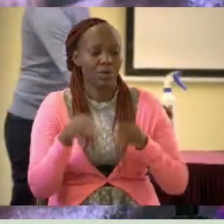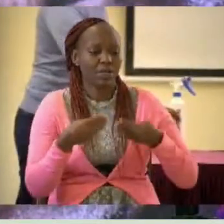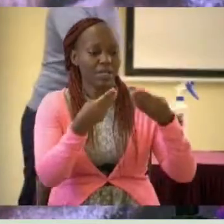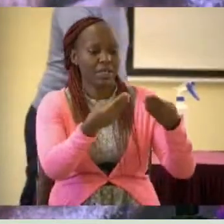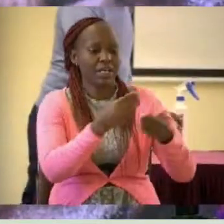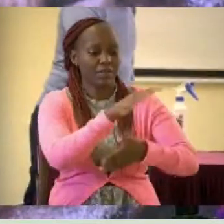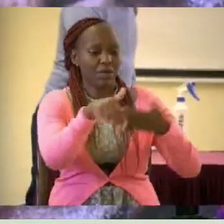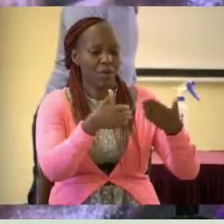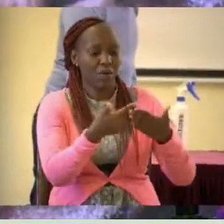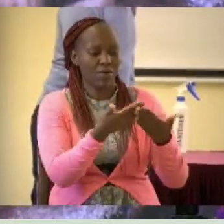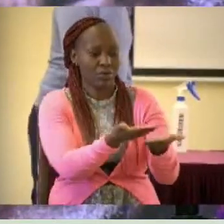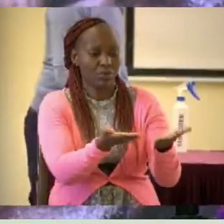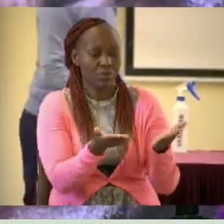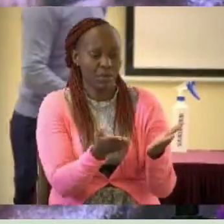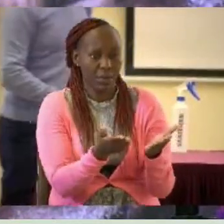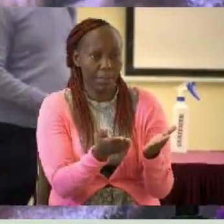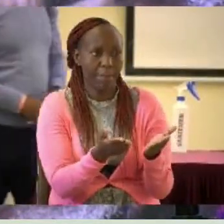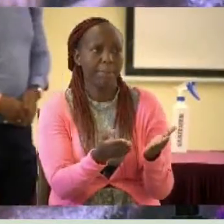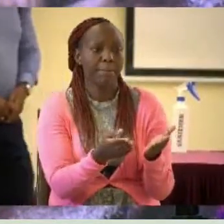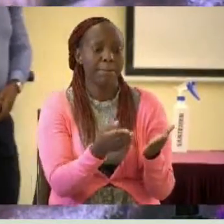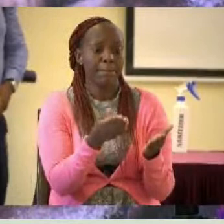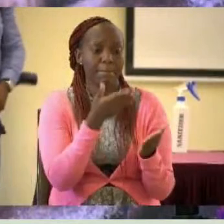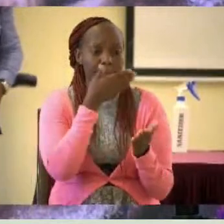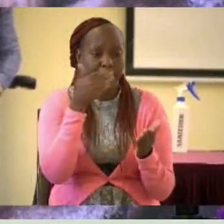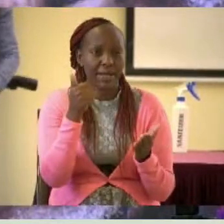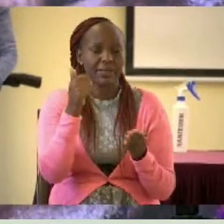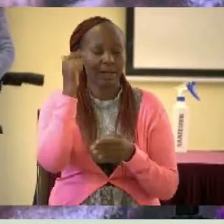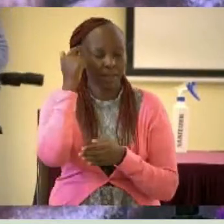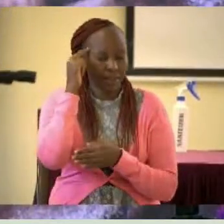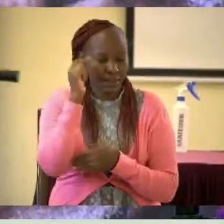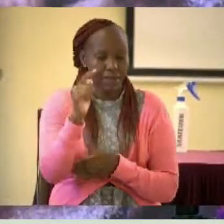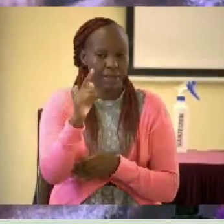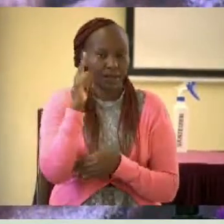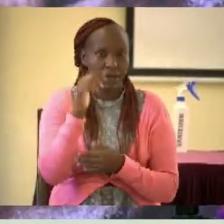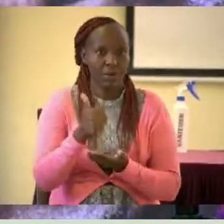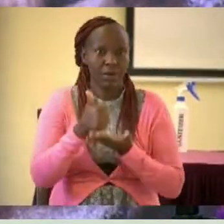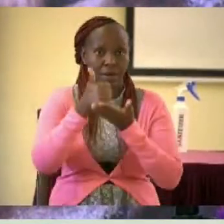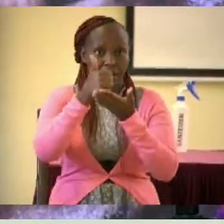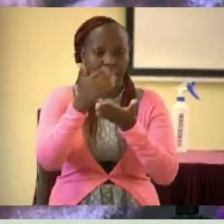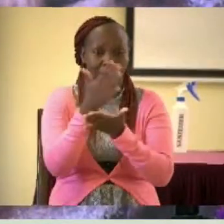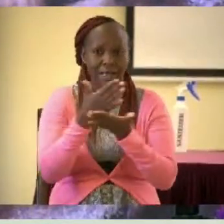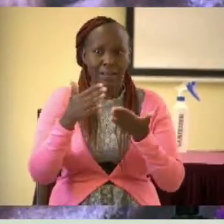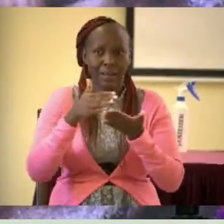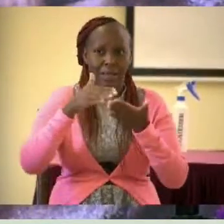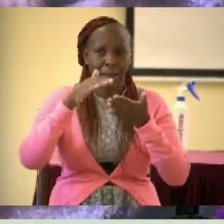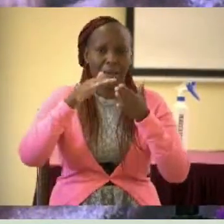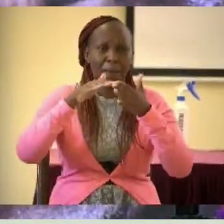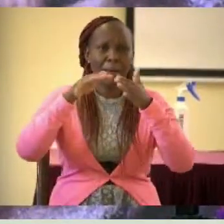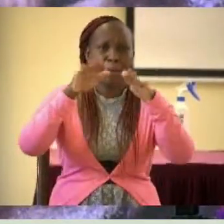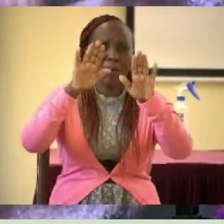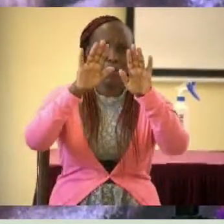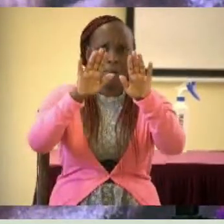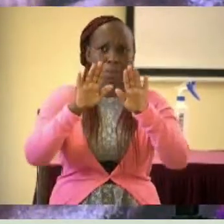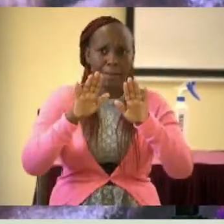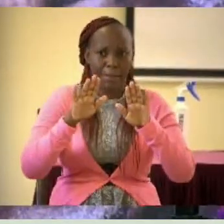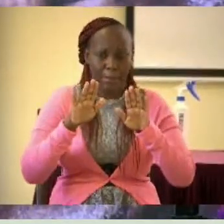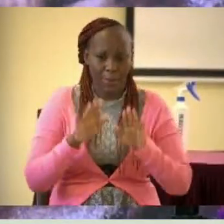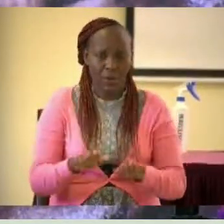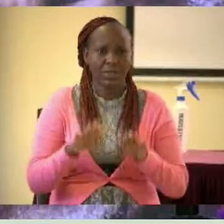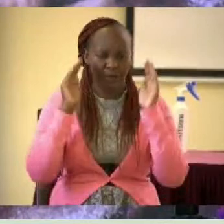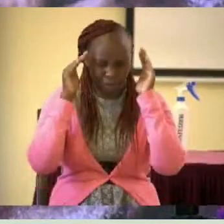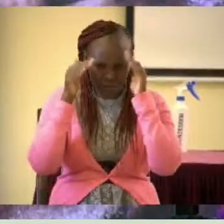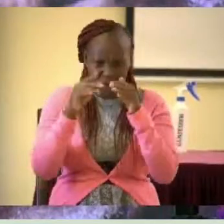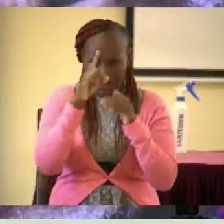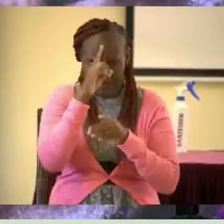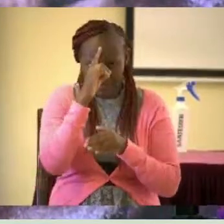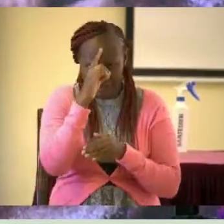to them. We should take legal aid as something so important and deal with it seriously the